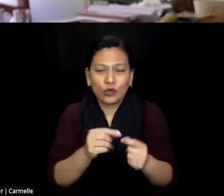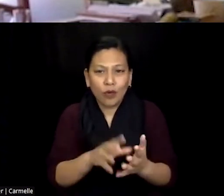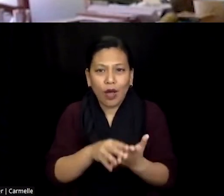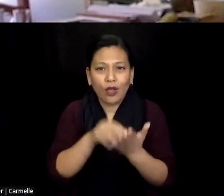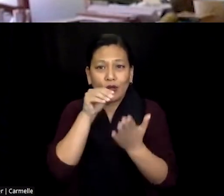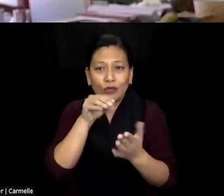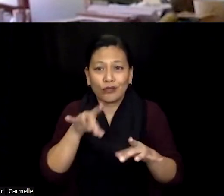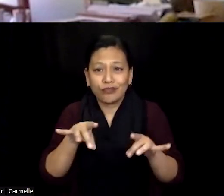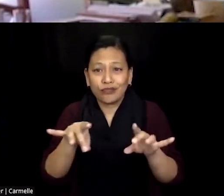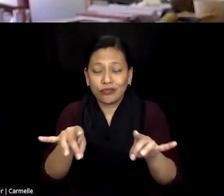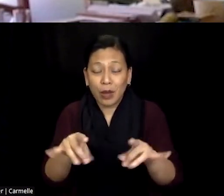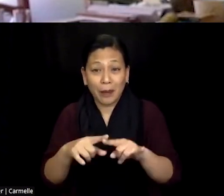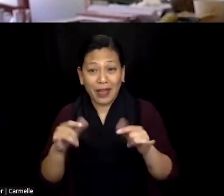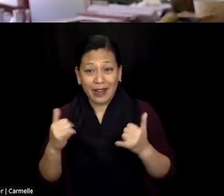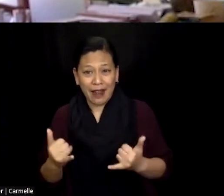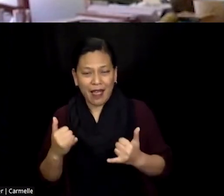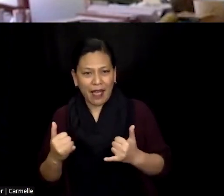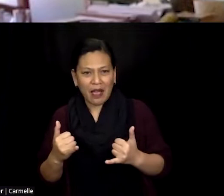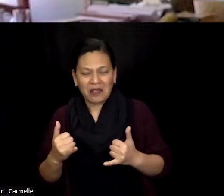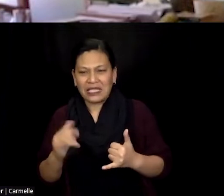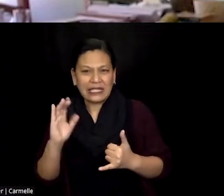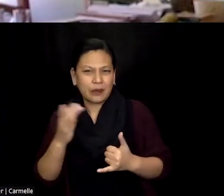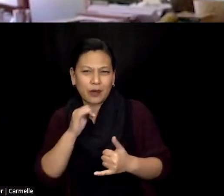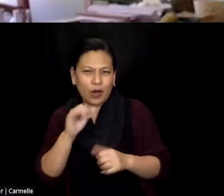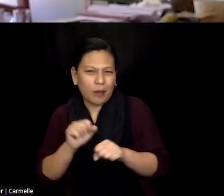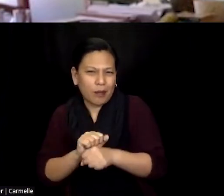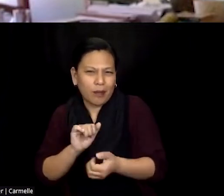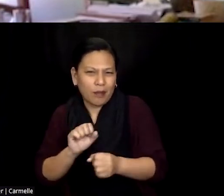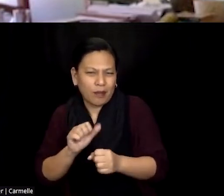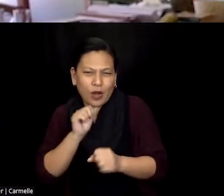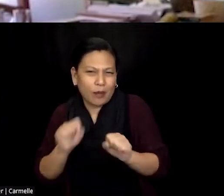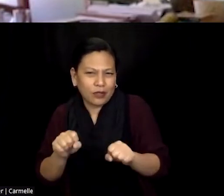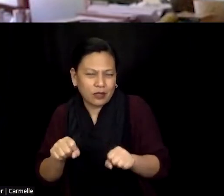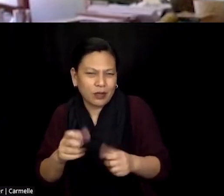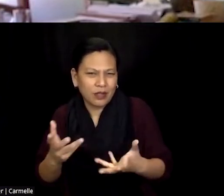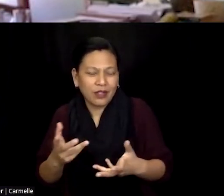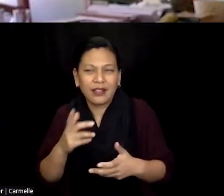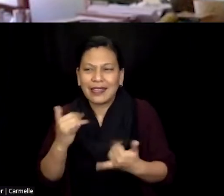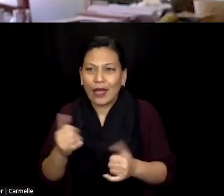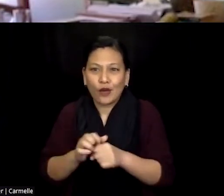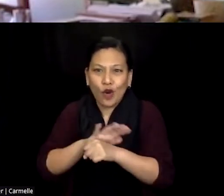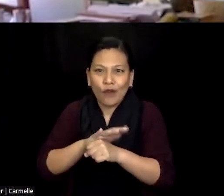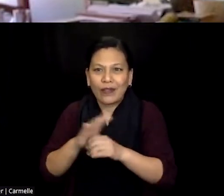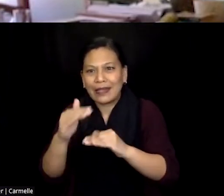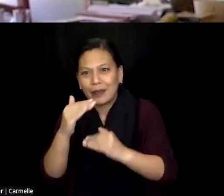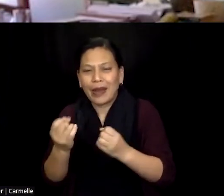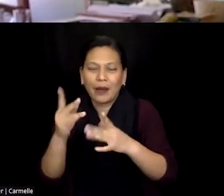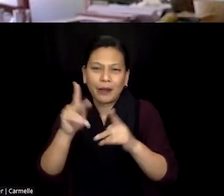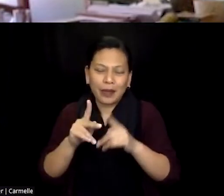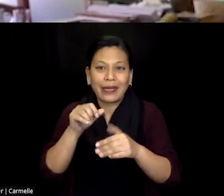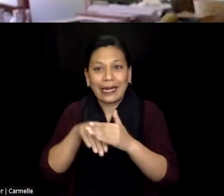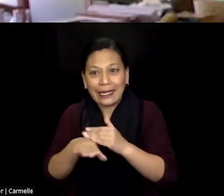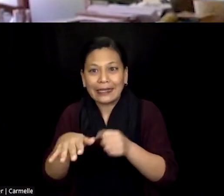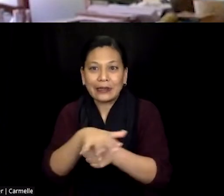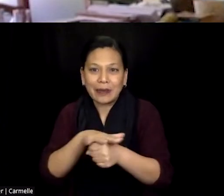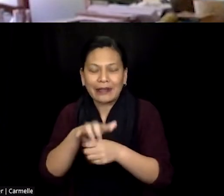how often that is possible nowadays with COVID. So yeah, I really do spend a decent amount of my time trying to